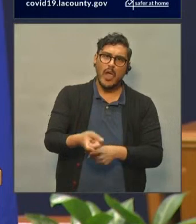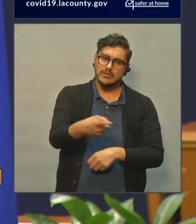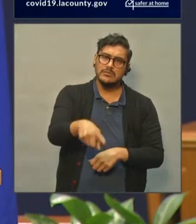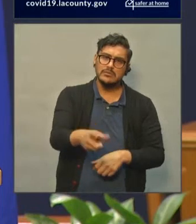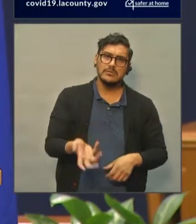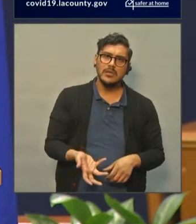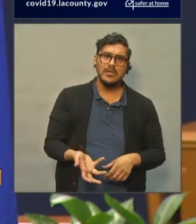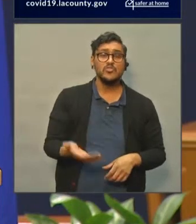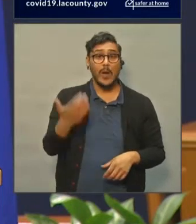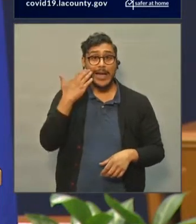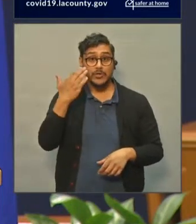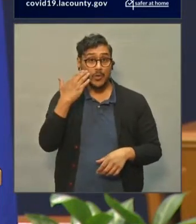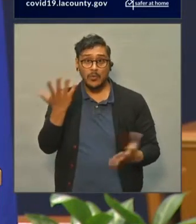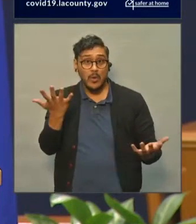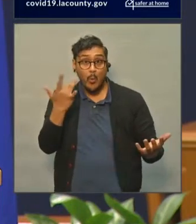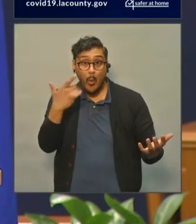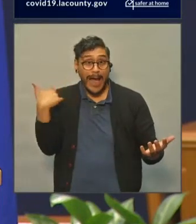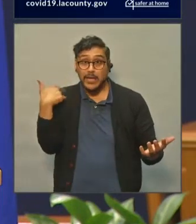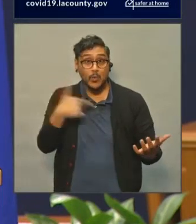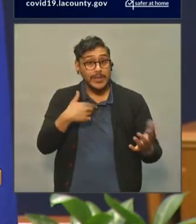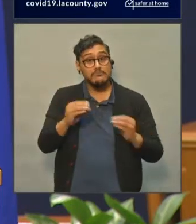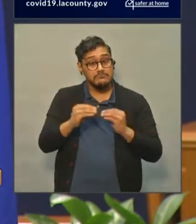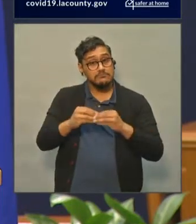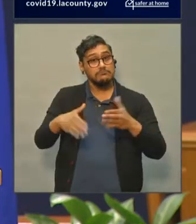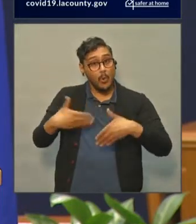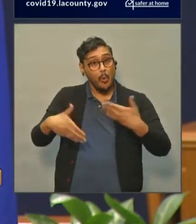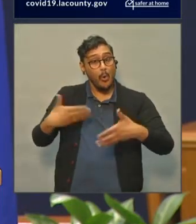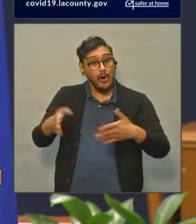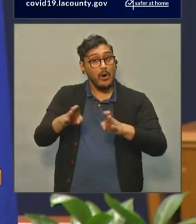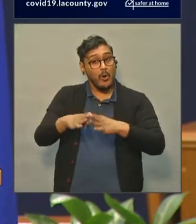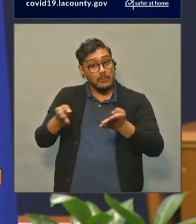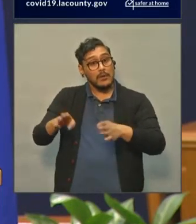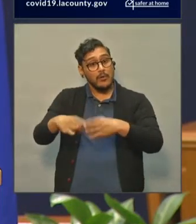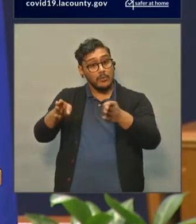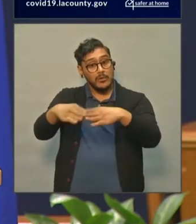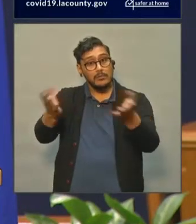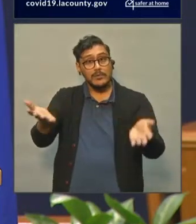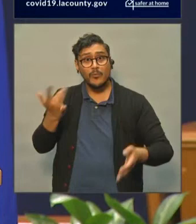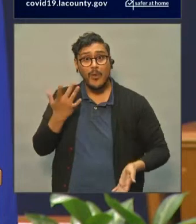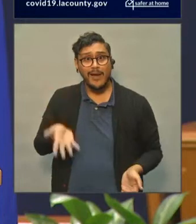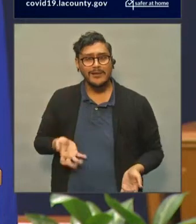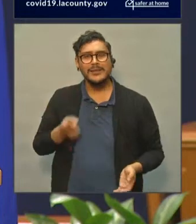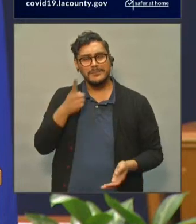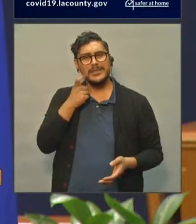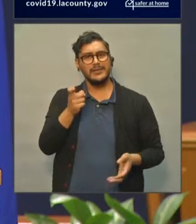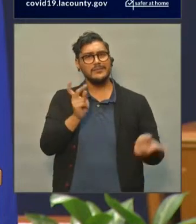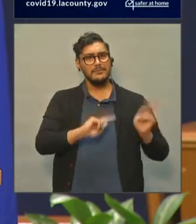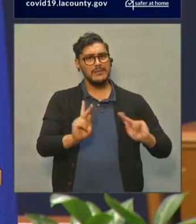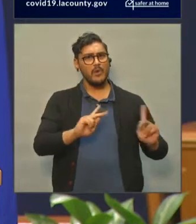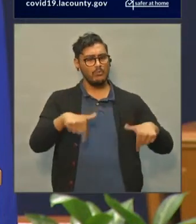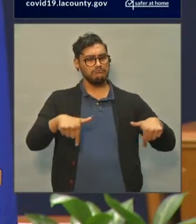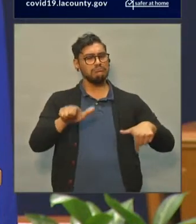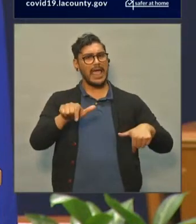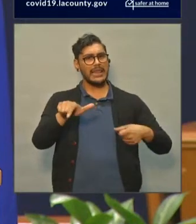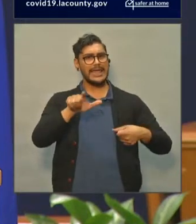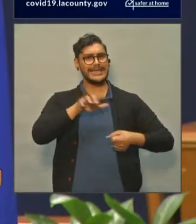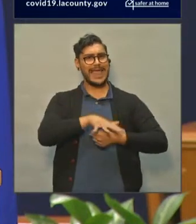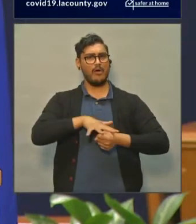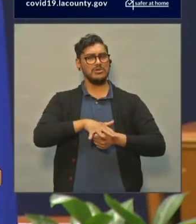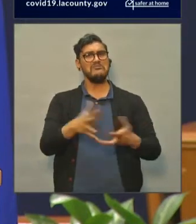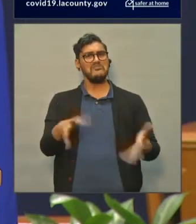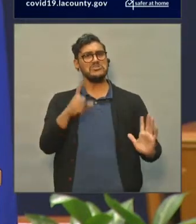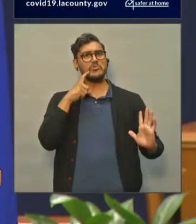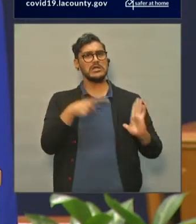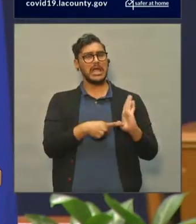and safer in our communities. It's because people are recognizing that is the only way we're going to stop or slow down the spread of this